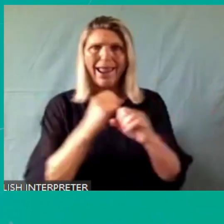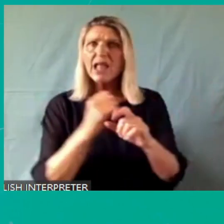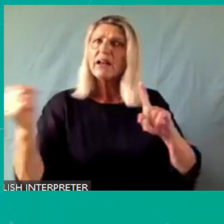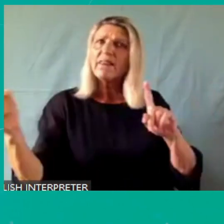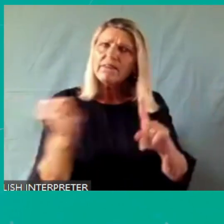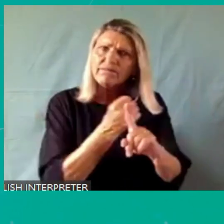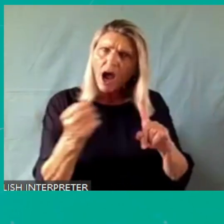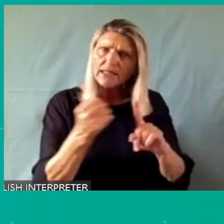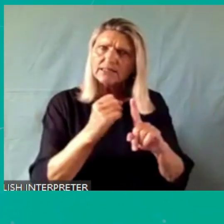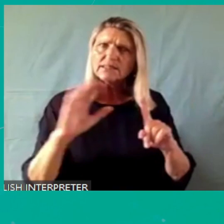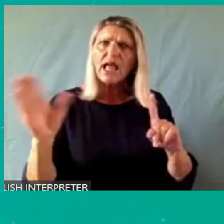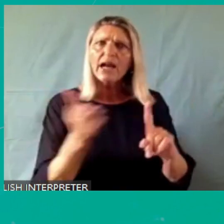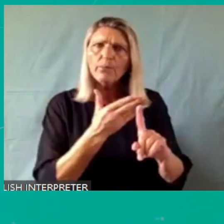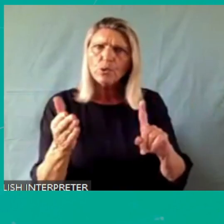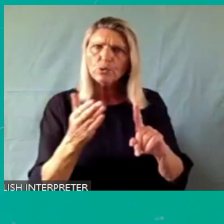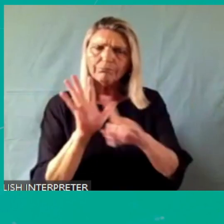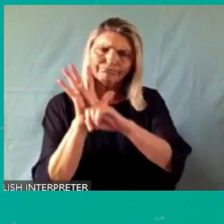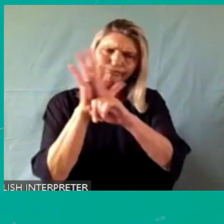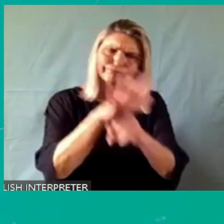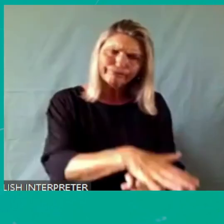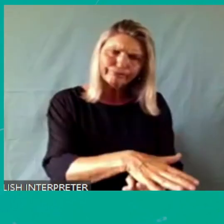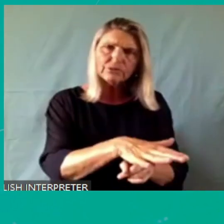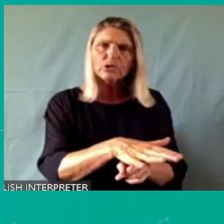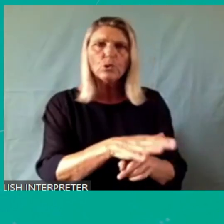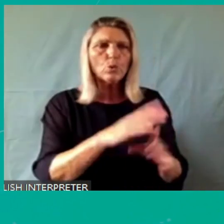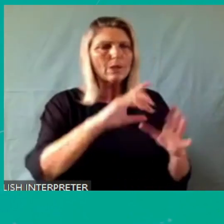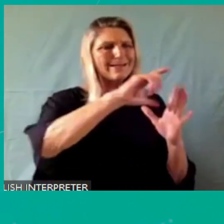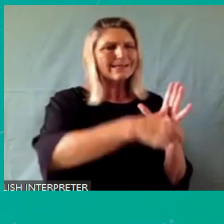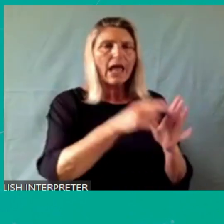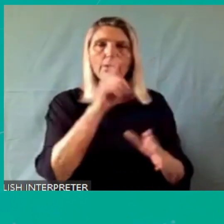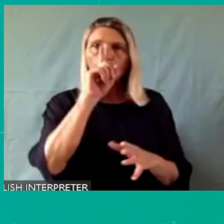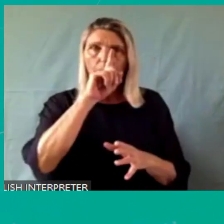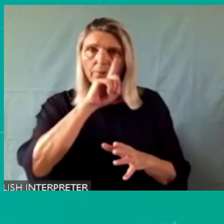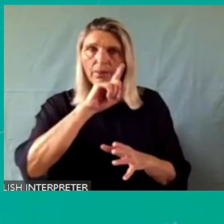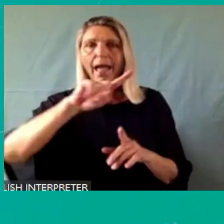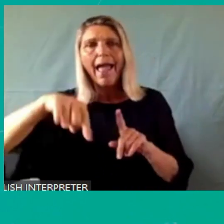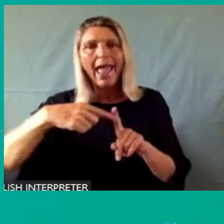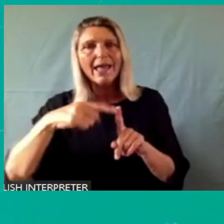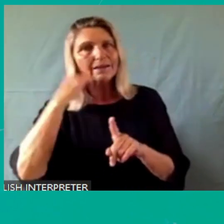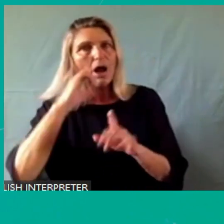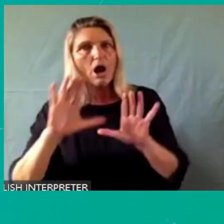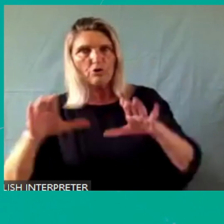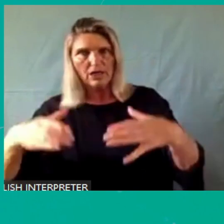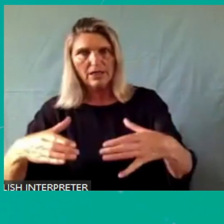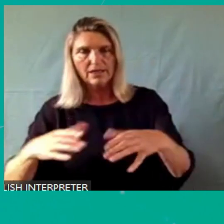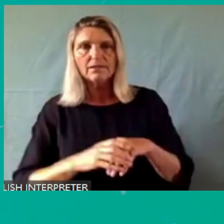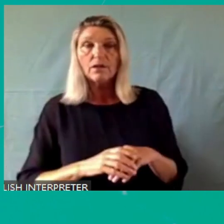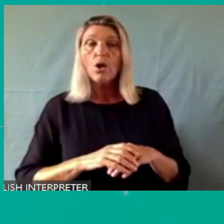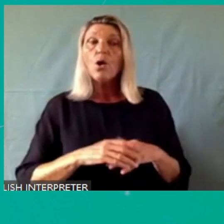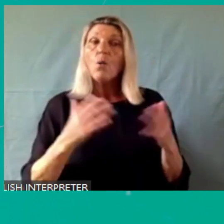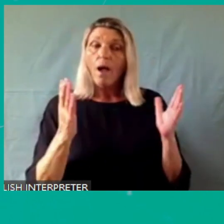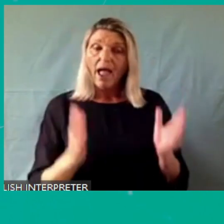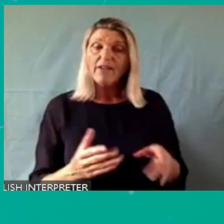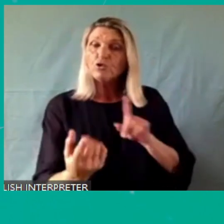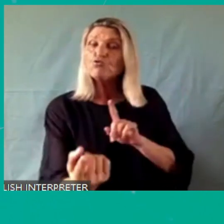people in Tangata Whaikaha Maori, we must not only respond to the disabled people who are harmed, but the structural